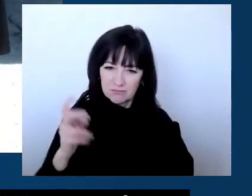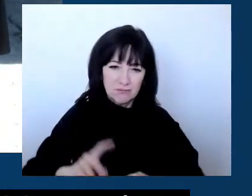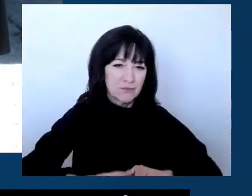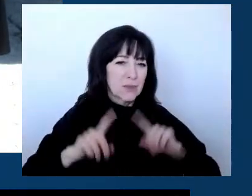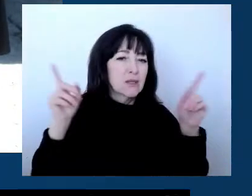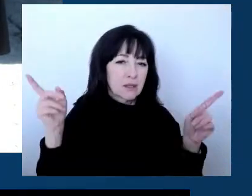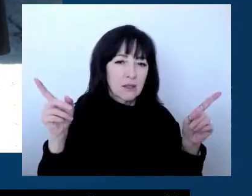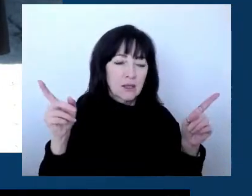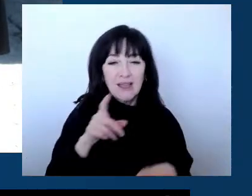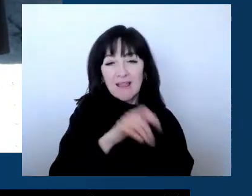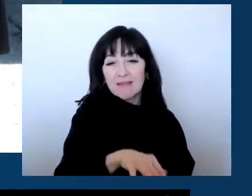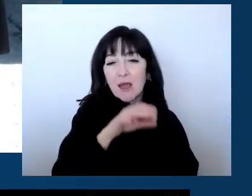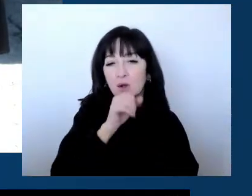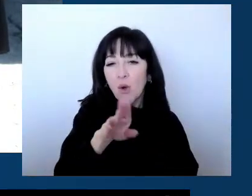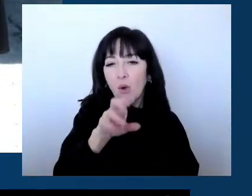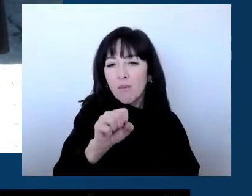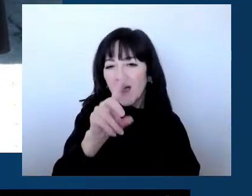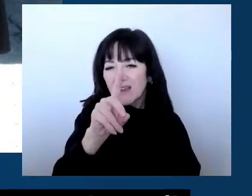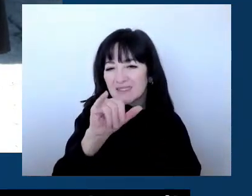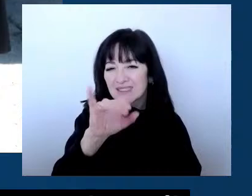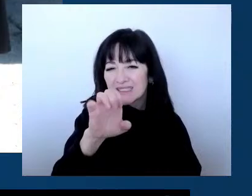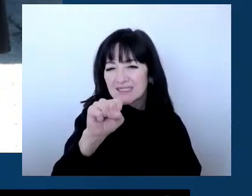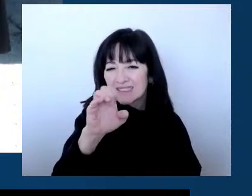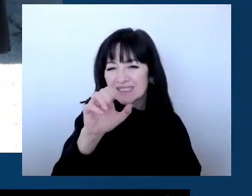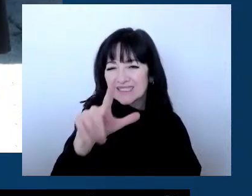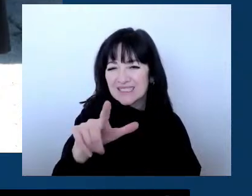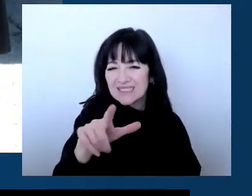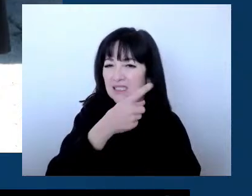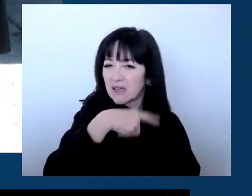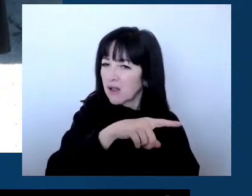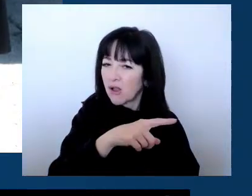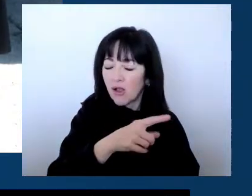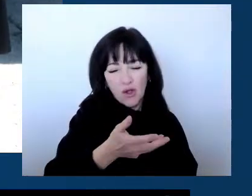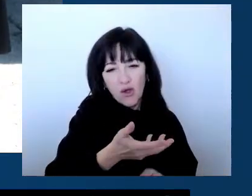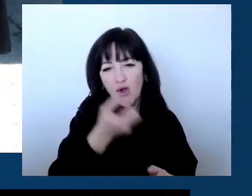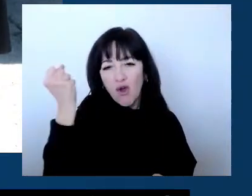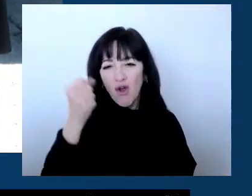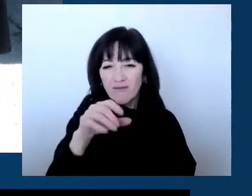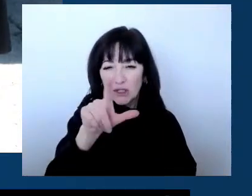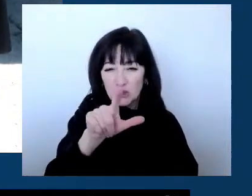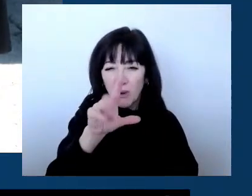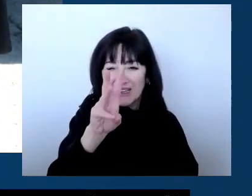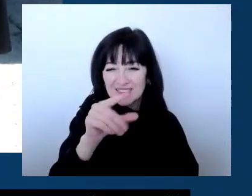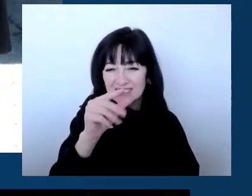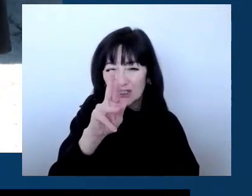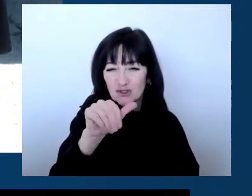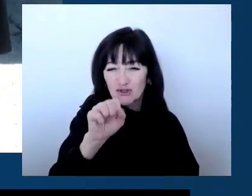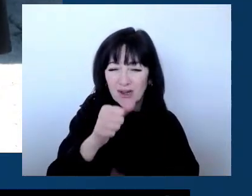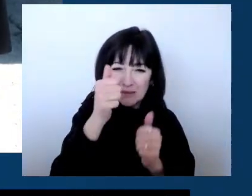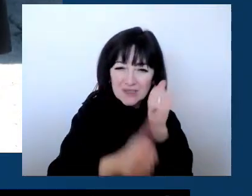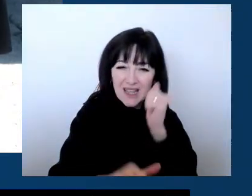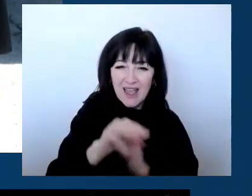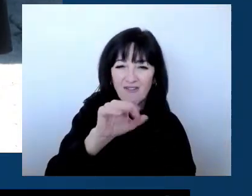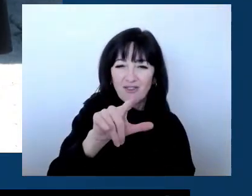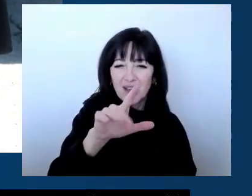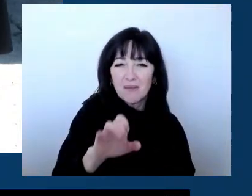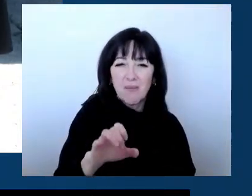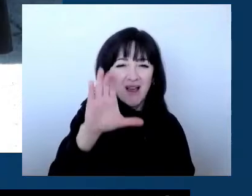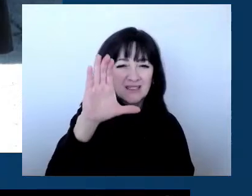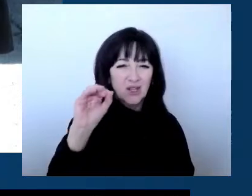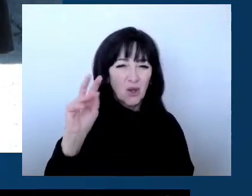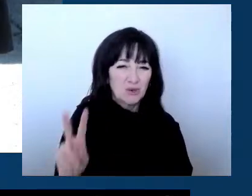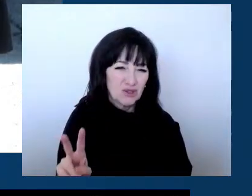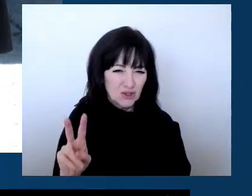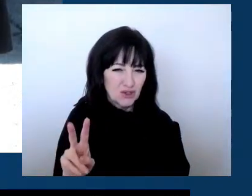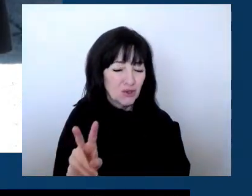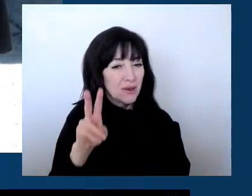road because they carry 2,600 grams per mile of CO2, and that